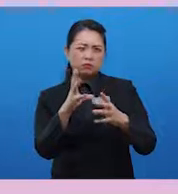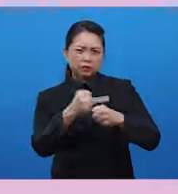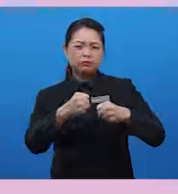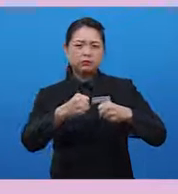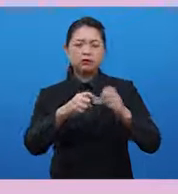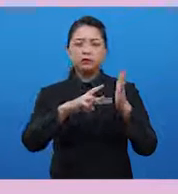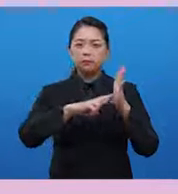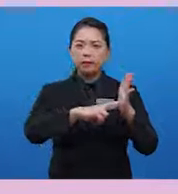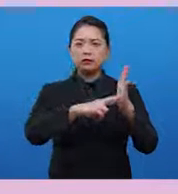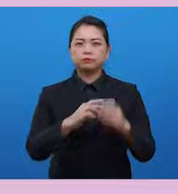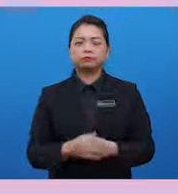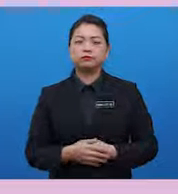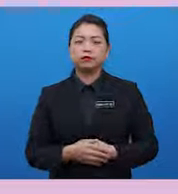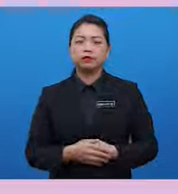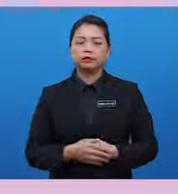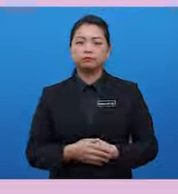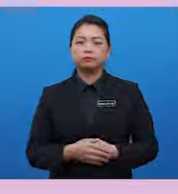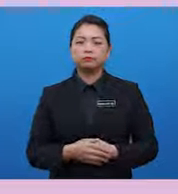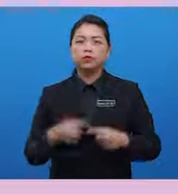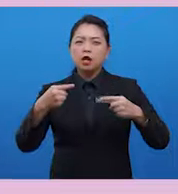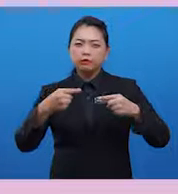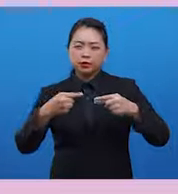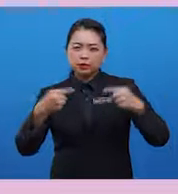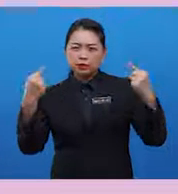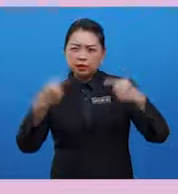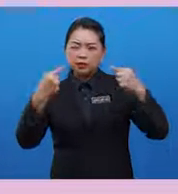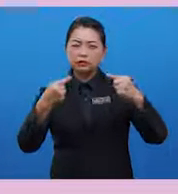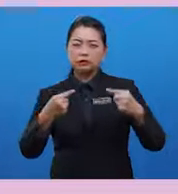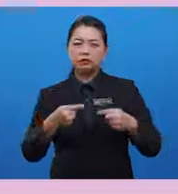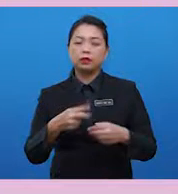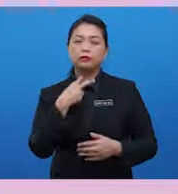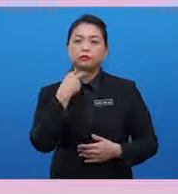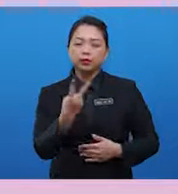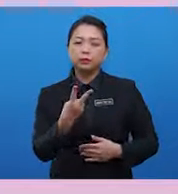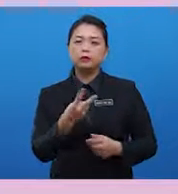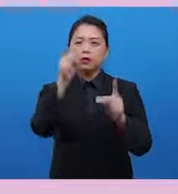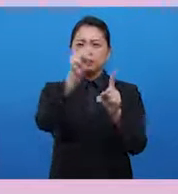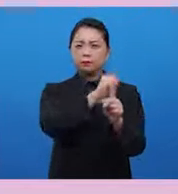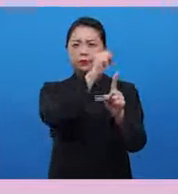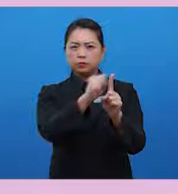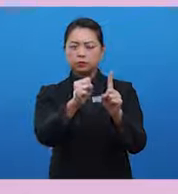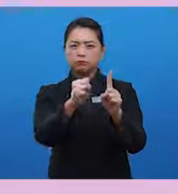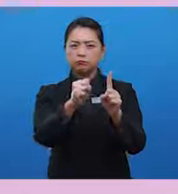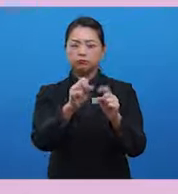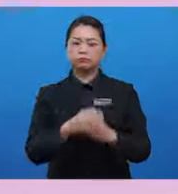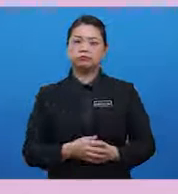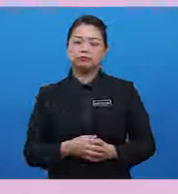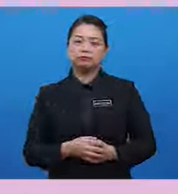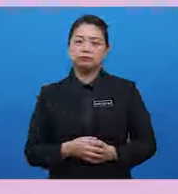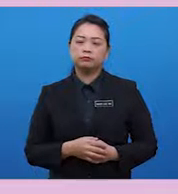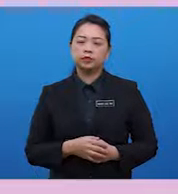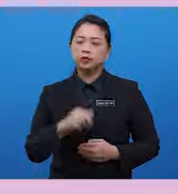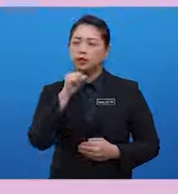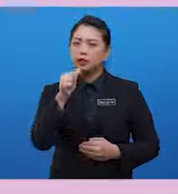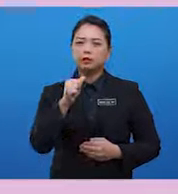hurtful words, though verbal, can be regarded as verbal abuse hurled by insensitive